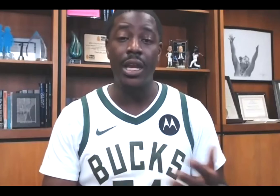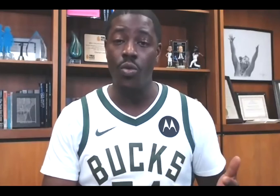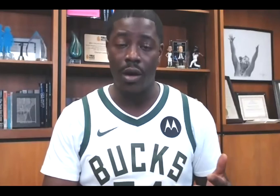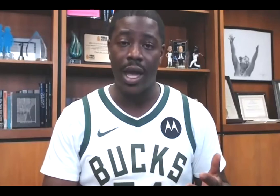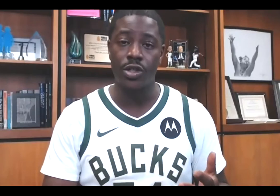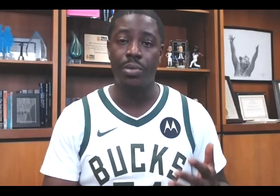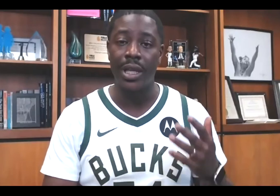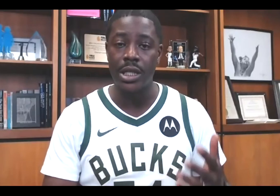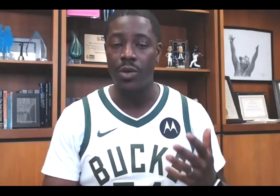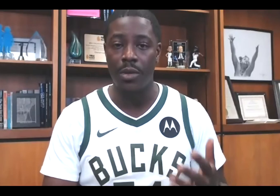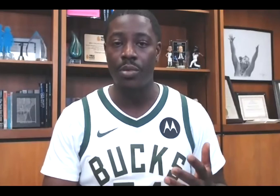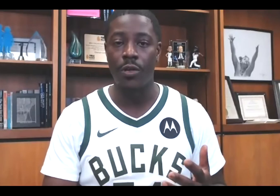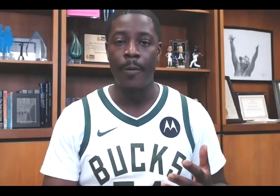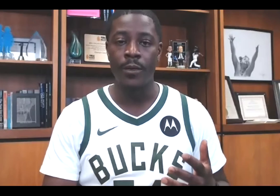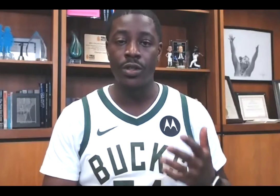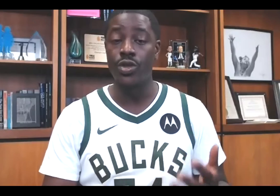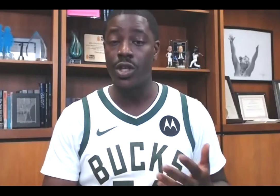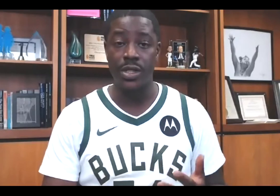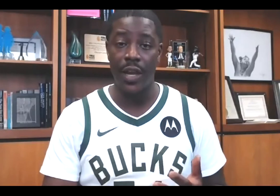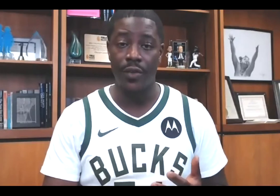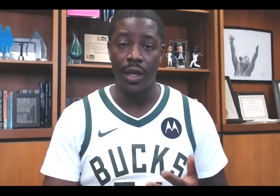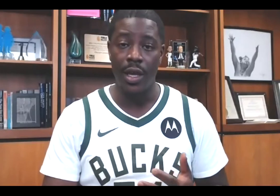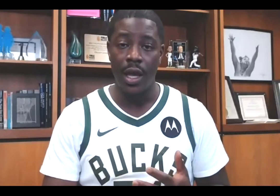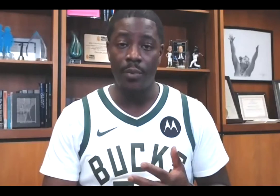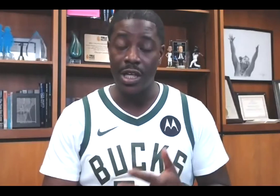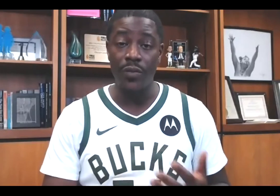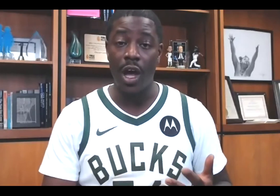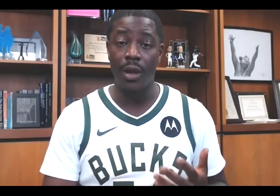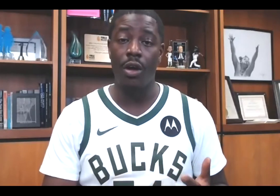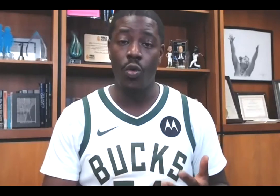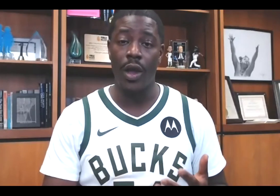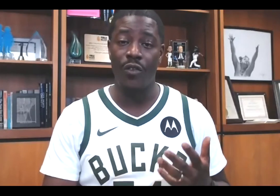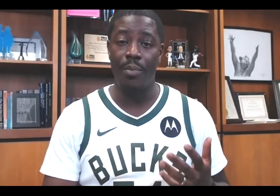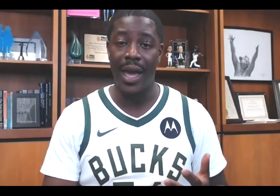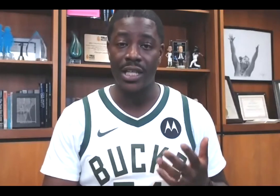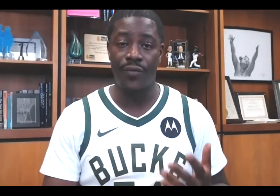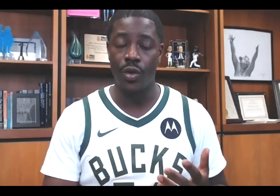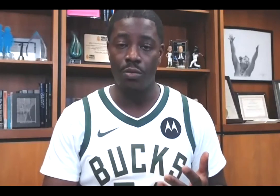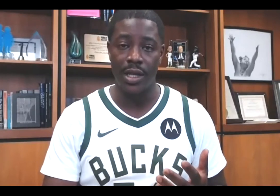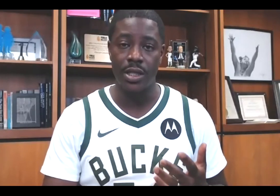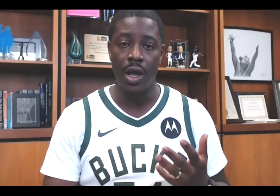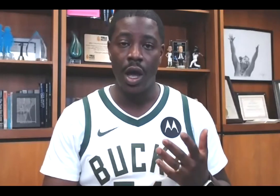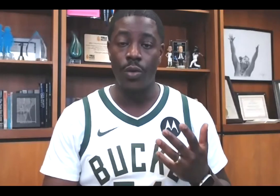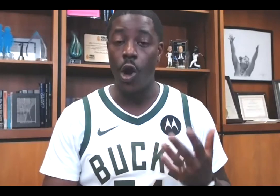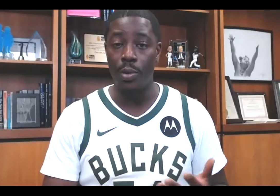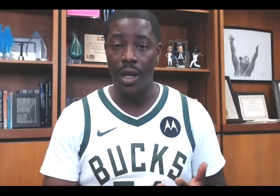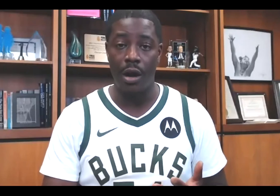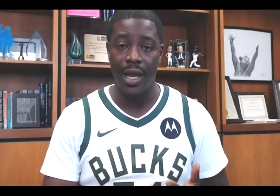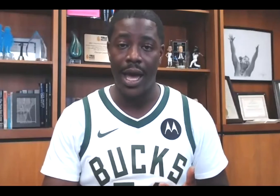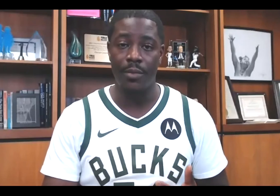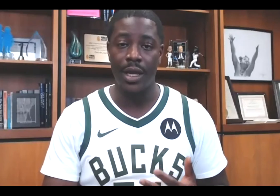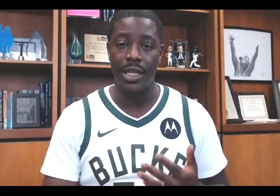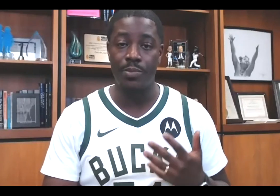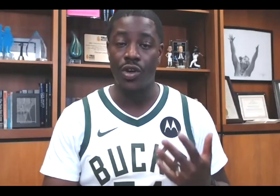or anywhere else, please remember to do so safely because we've come a long way over the past few months, reopening